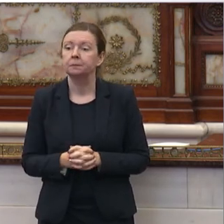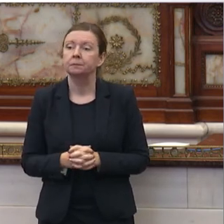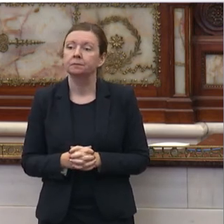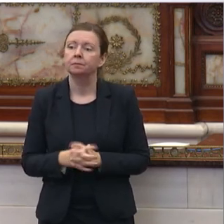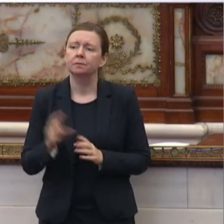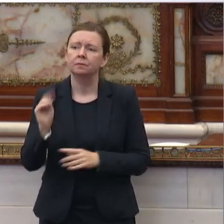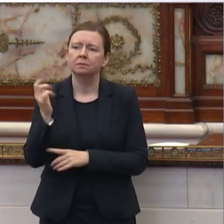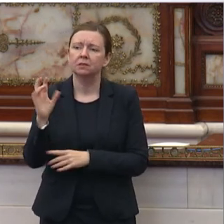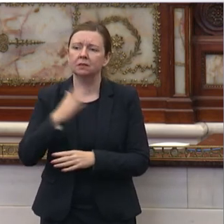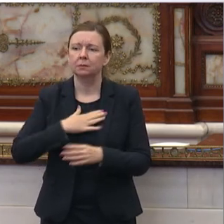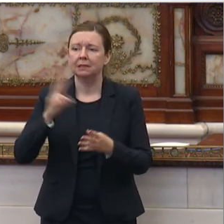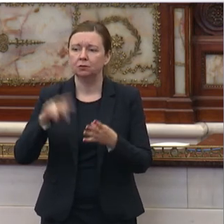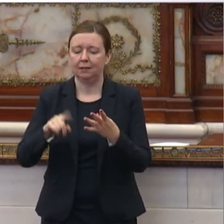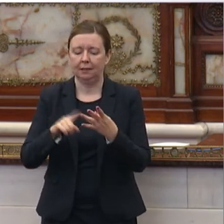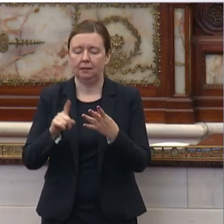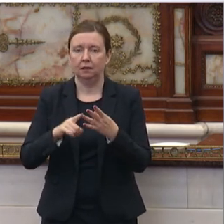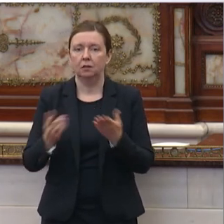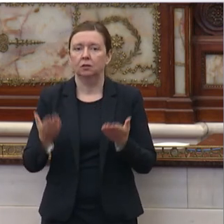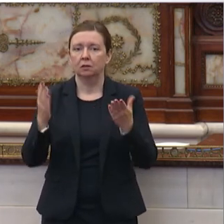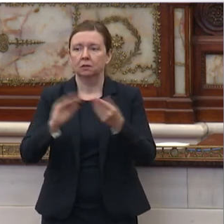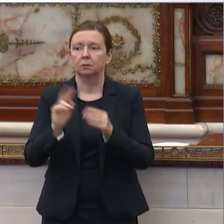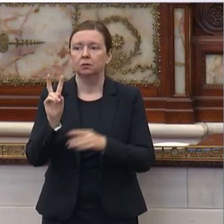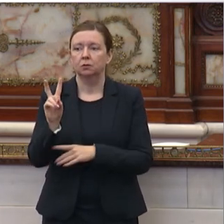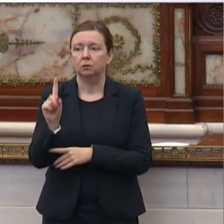Mr. Decker, please read the title of resolution number